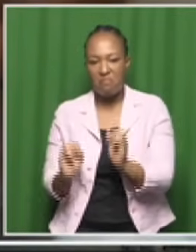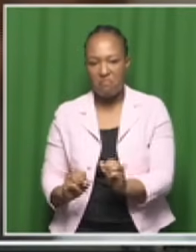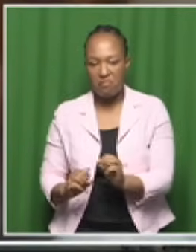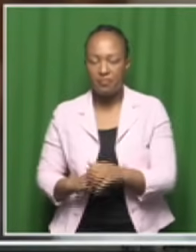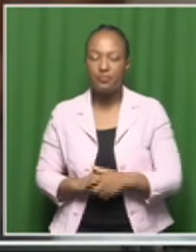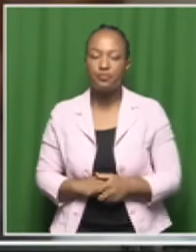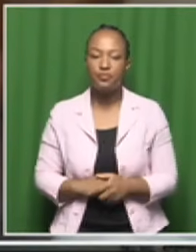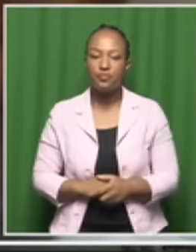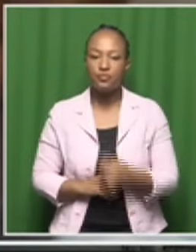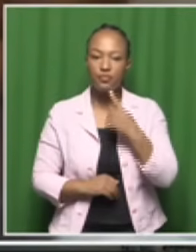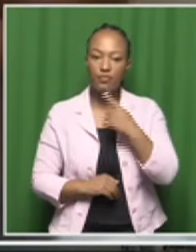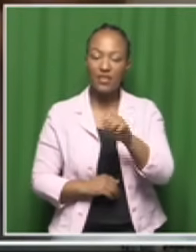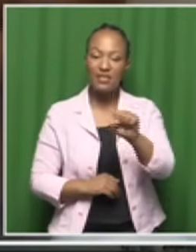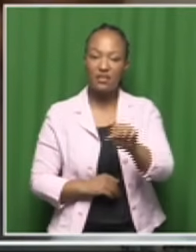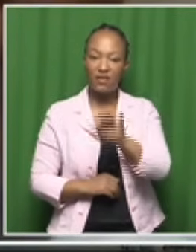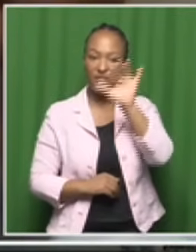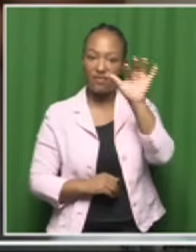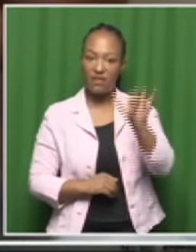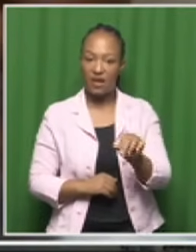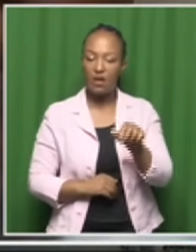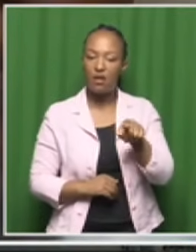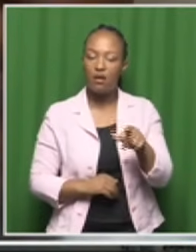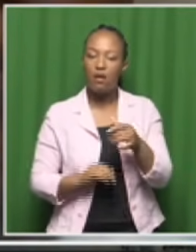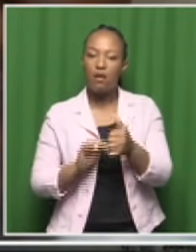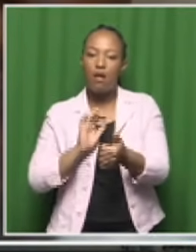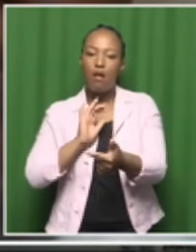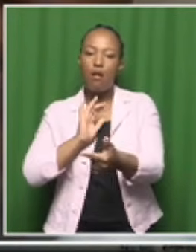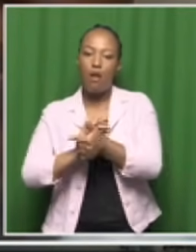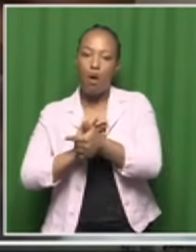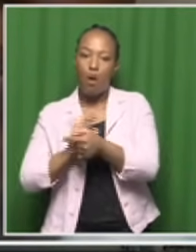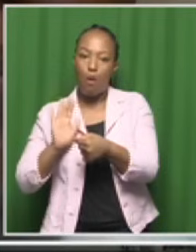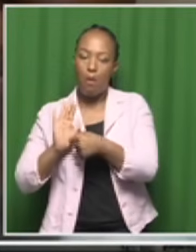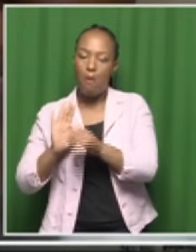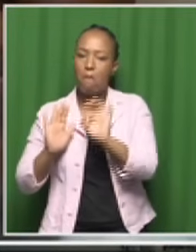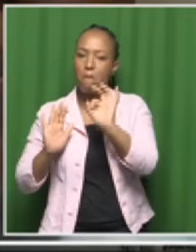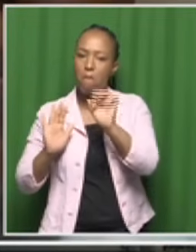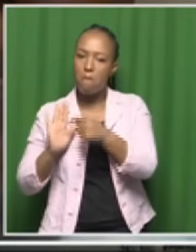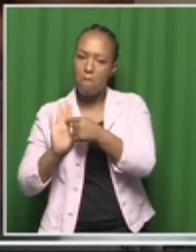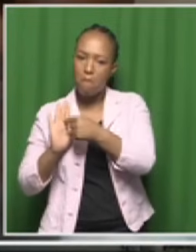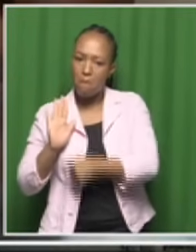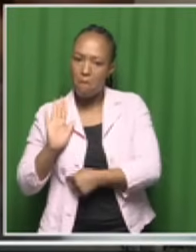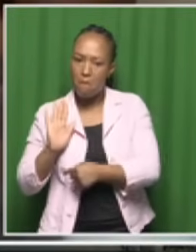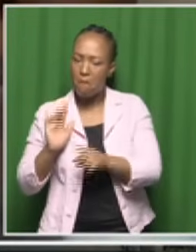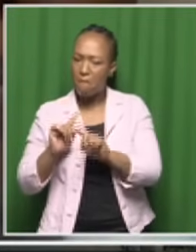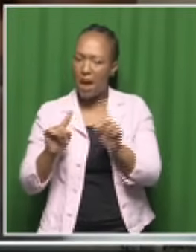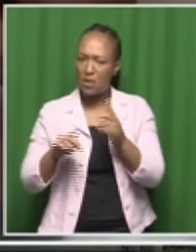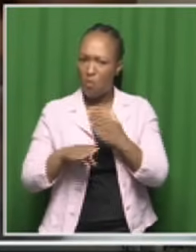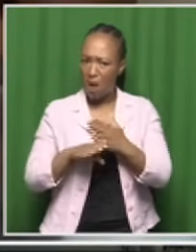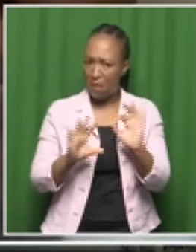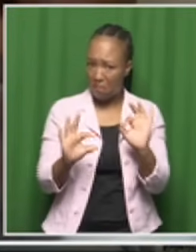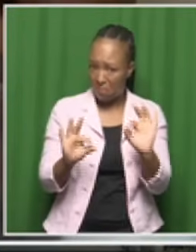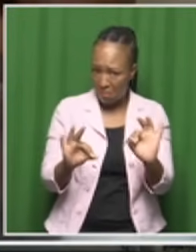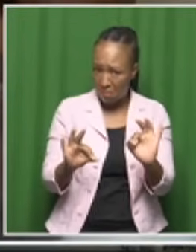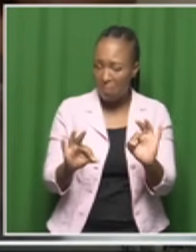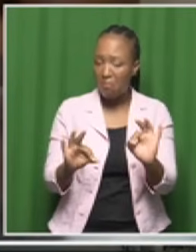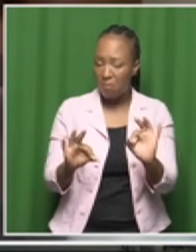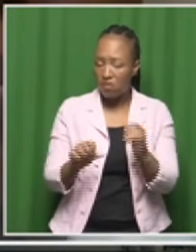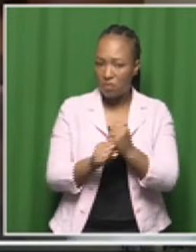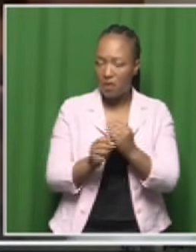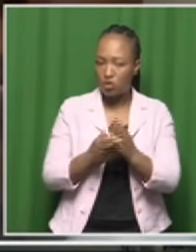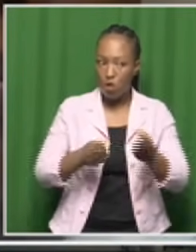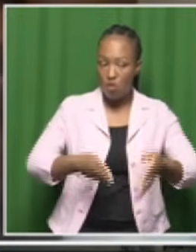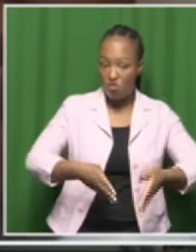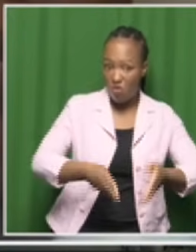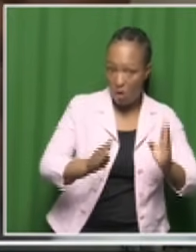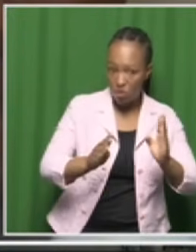most progressive traffic laws, but just how effective are those traffic laws and regulations in ensuring that road accidents are prevented and